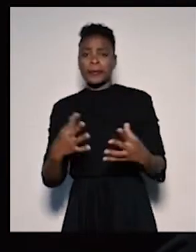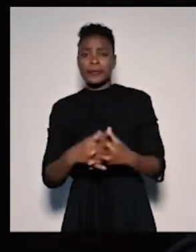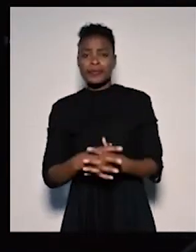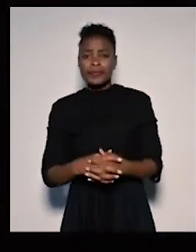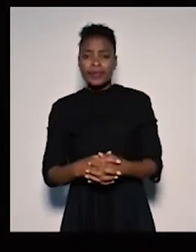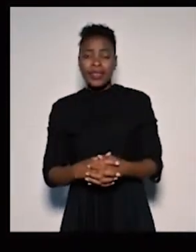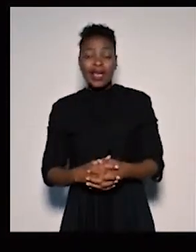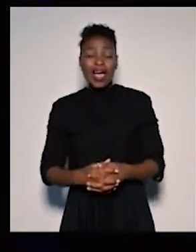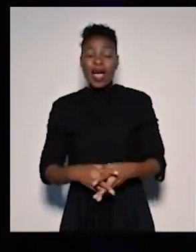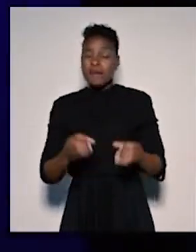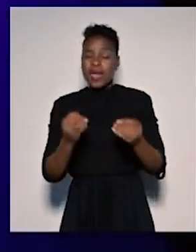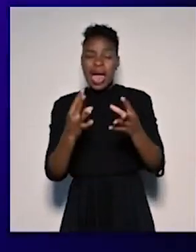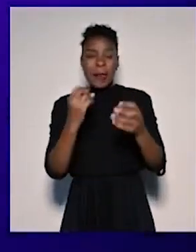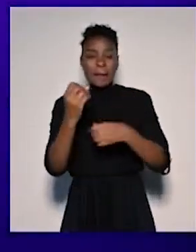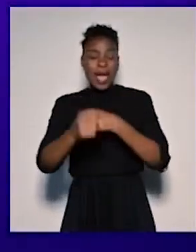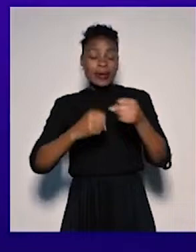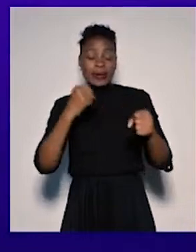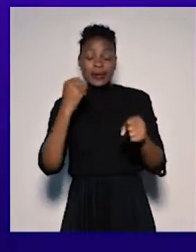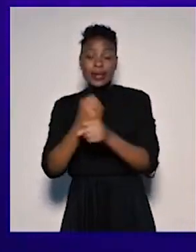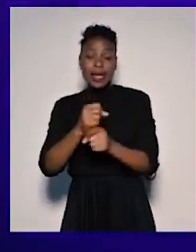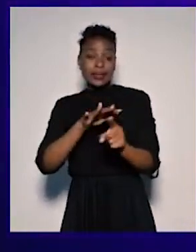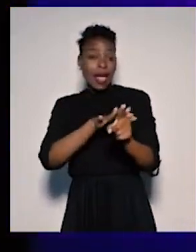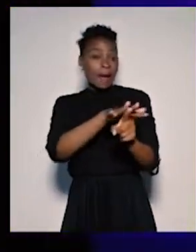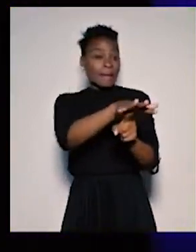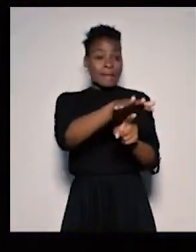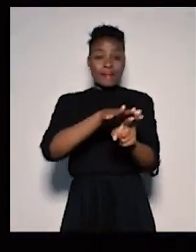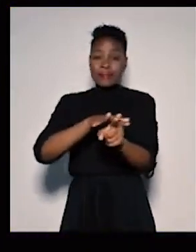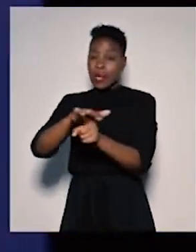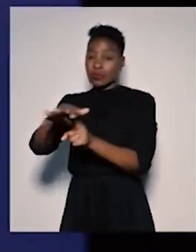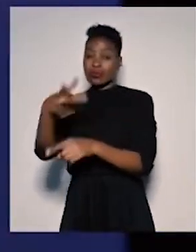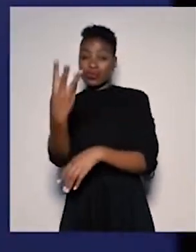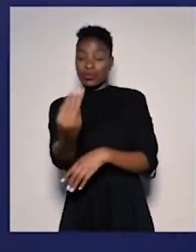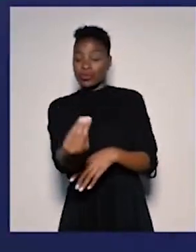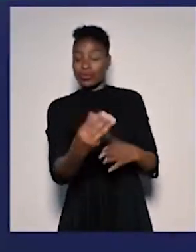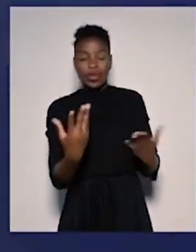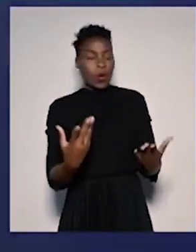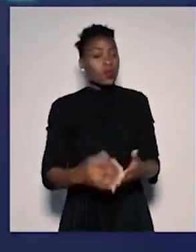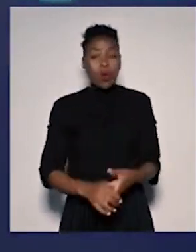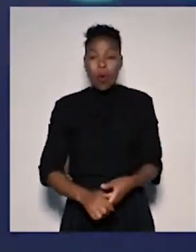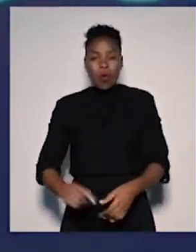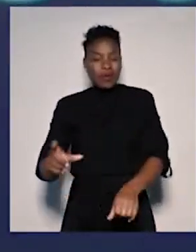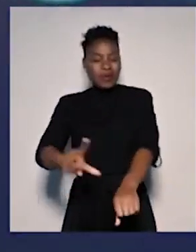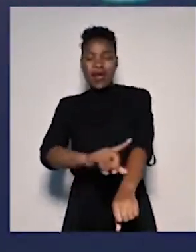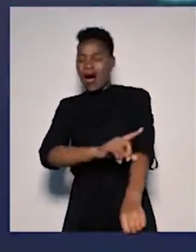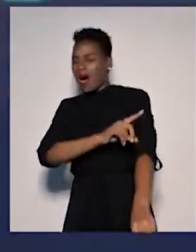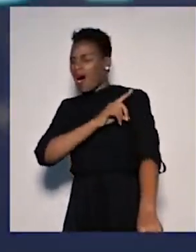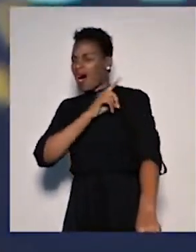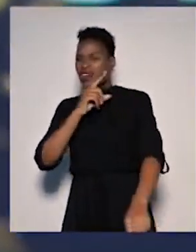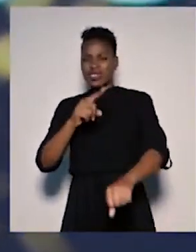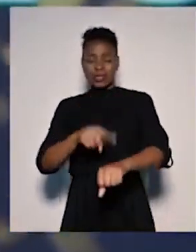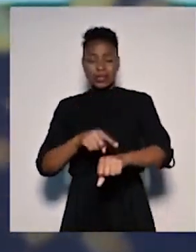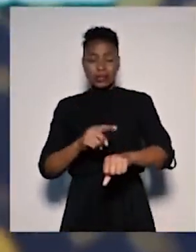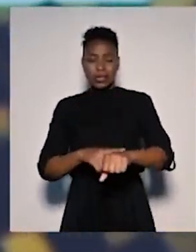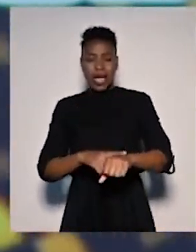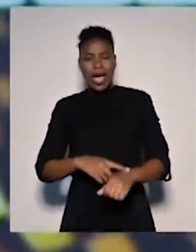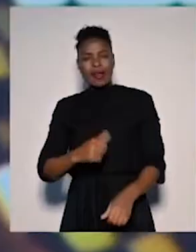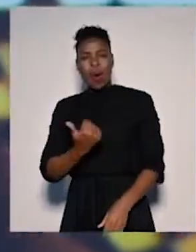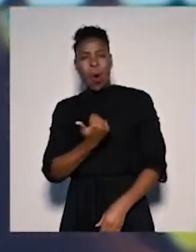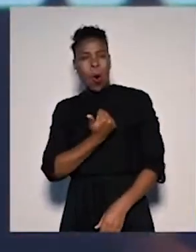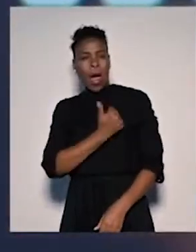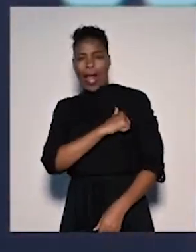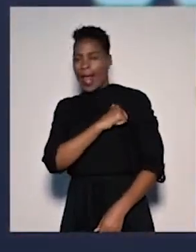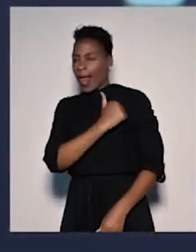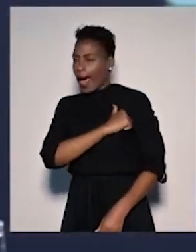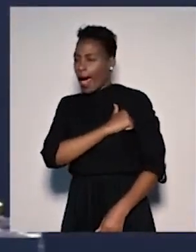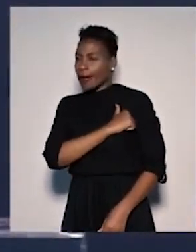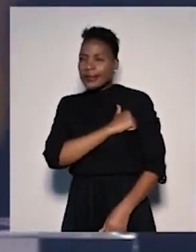Takes a lot of years to have impact. Takes a very, very long time to have impact. I know sometimes today we get lucky because we have so